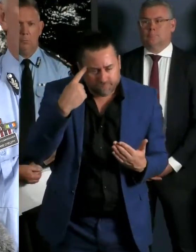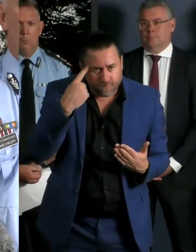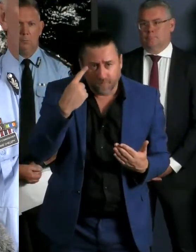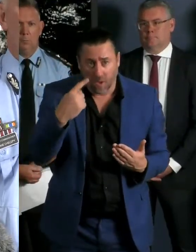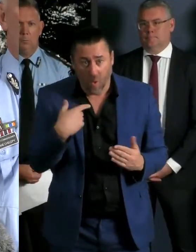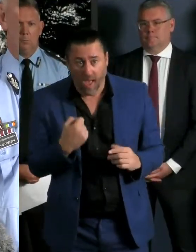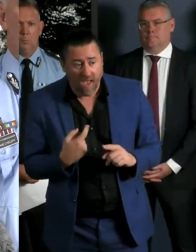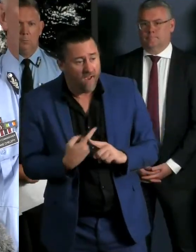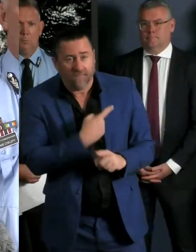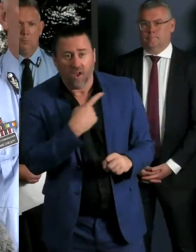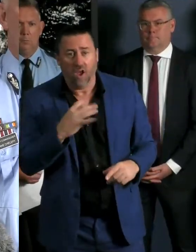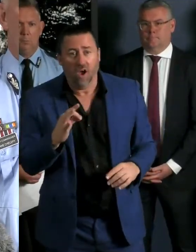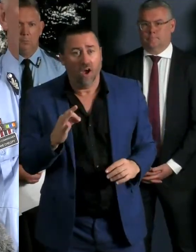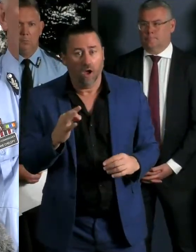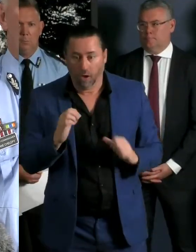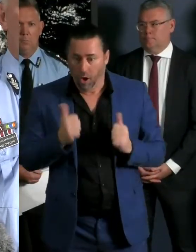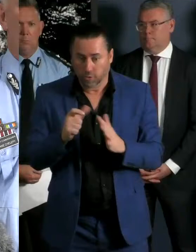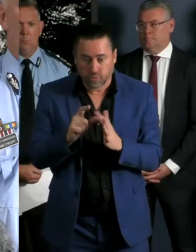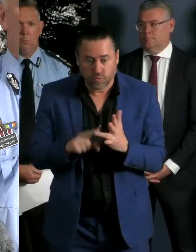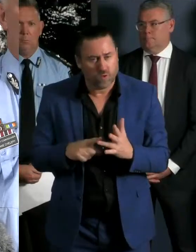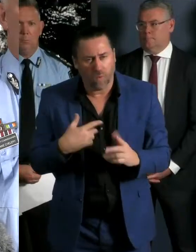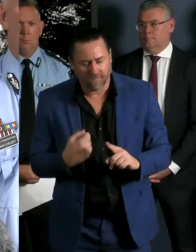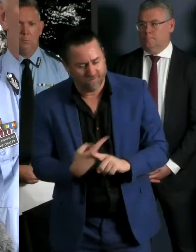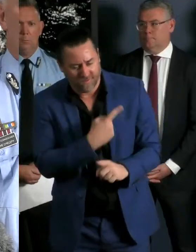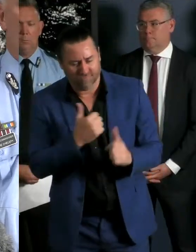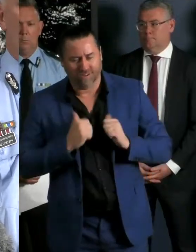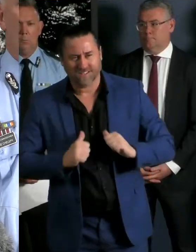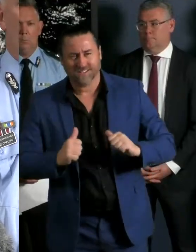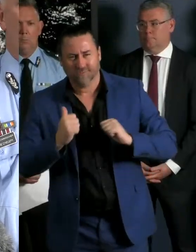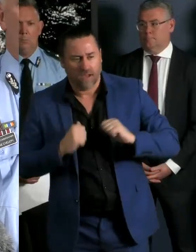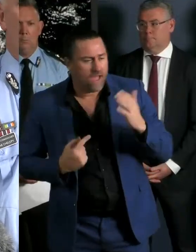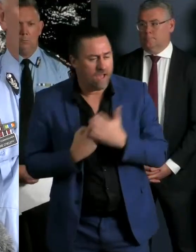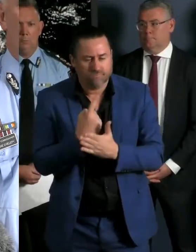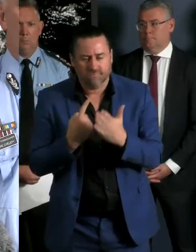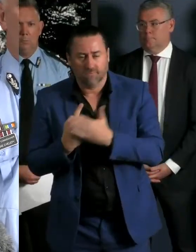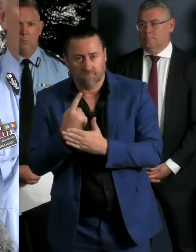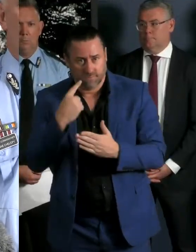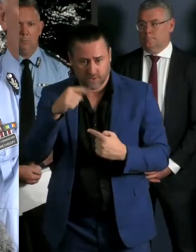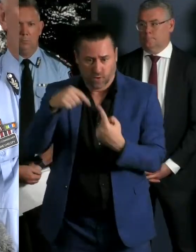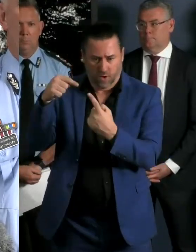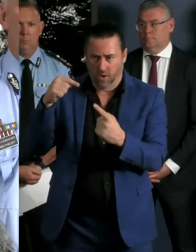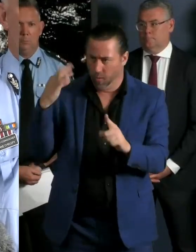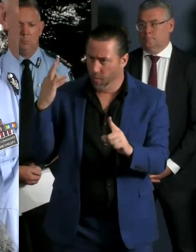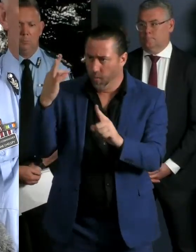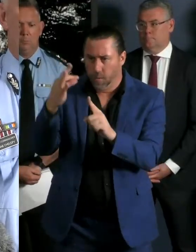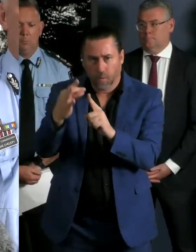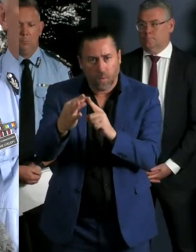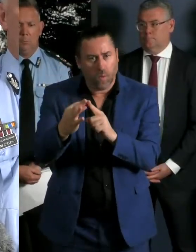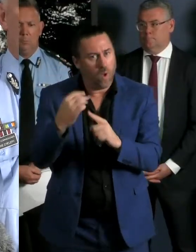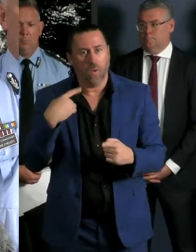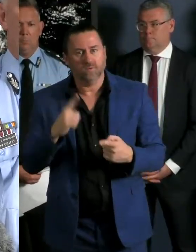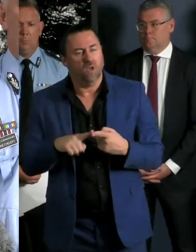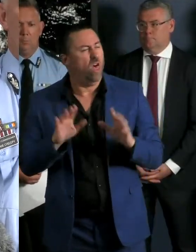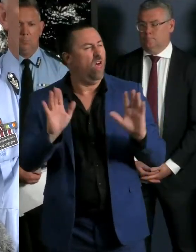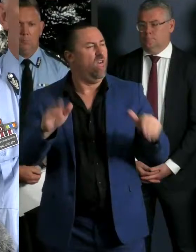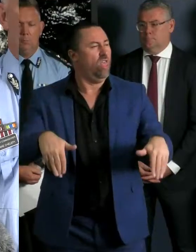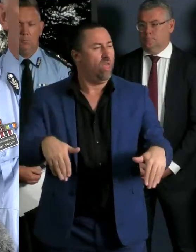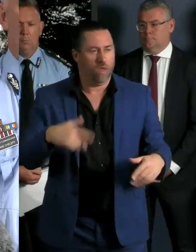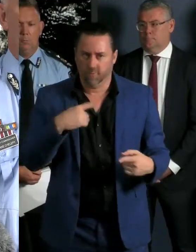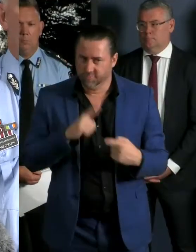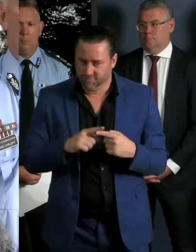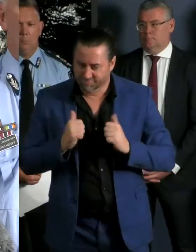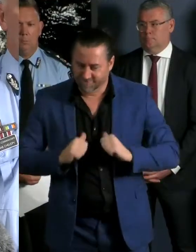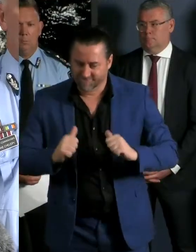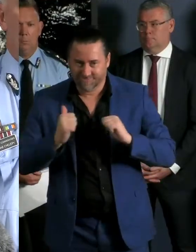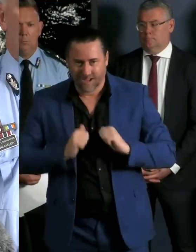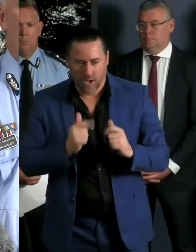for months now. We haven't had a cyclone for quite a few years now, and certainly ready to go in terms of the response,